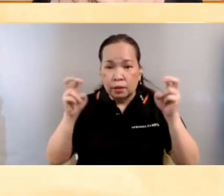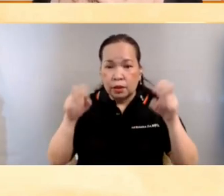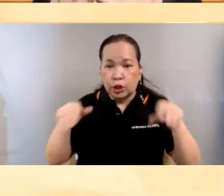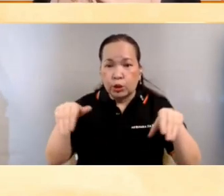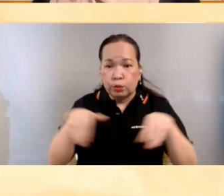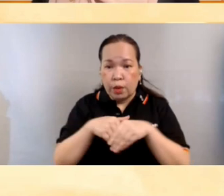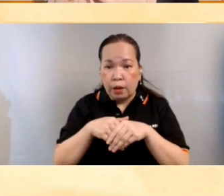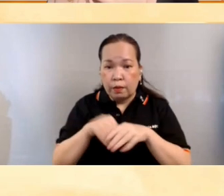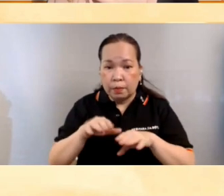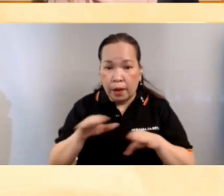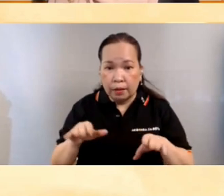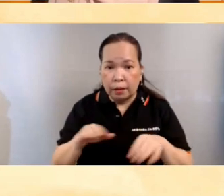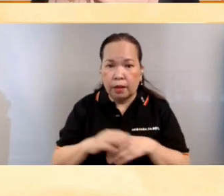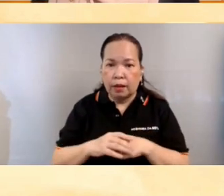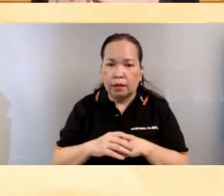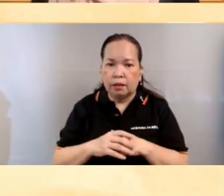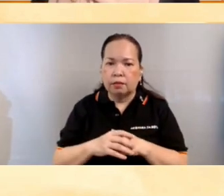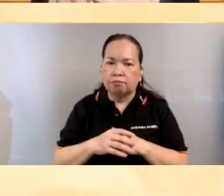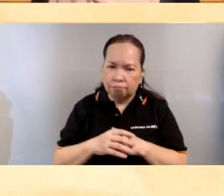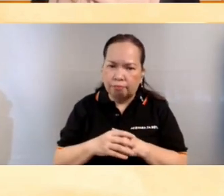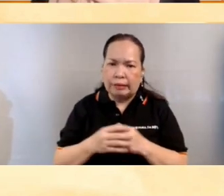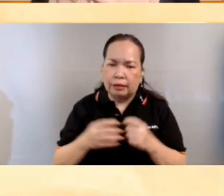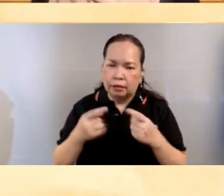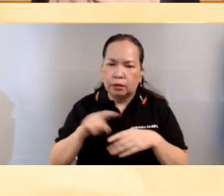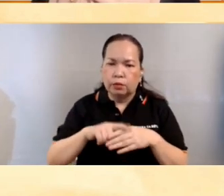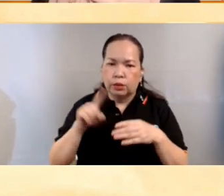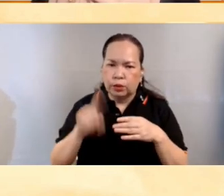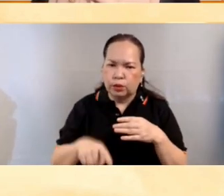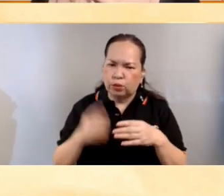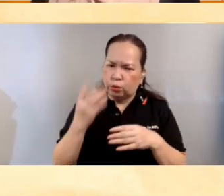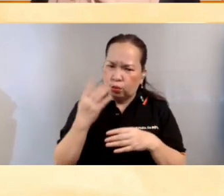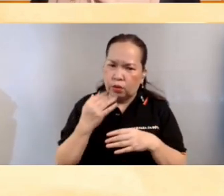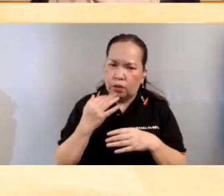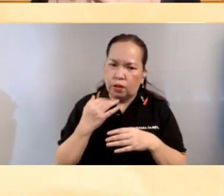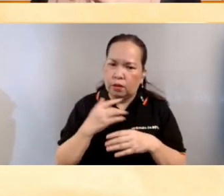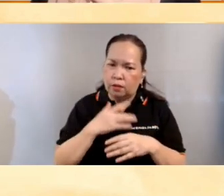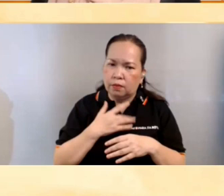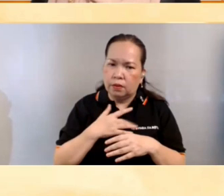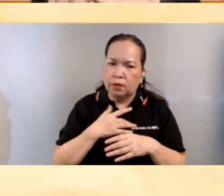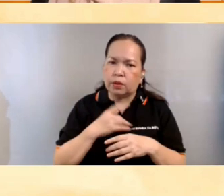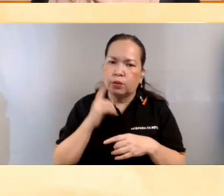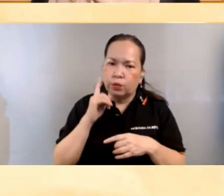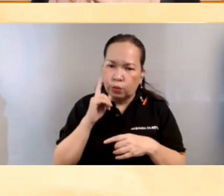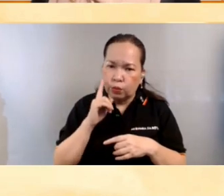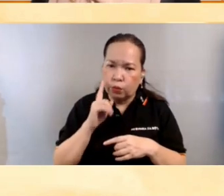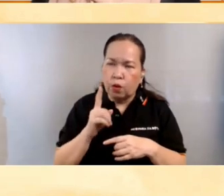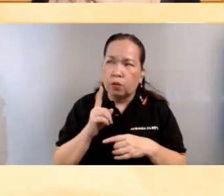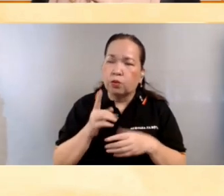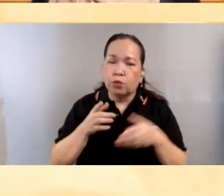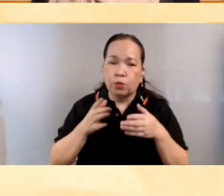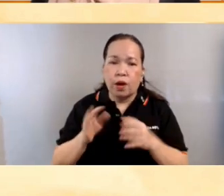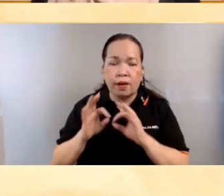protracted displacement may be the result of a number of reasons, and it appears to be one of the coping mechanisms